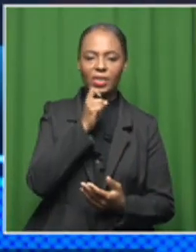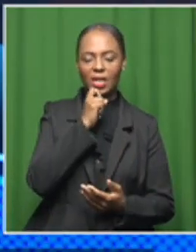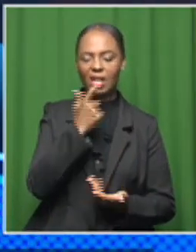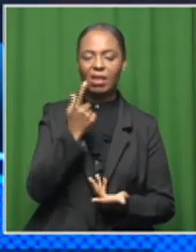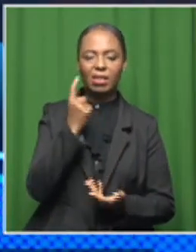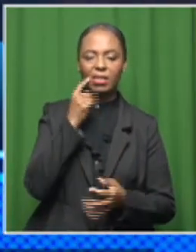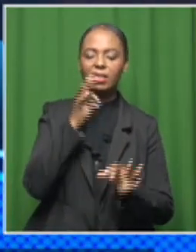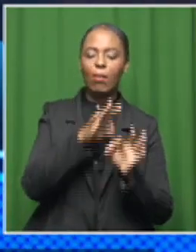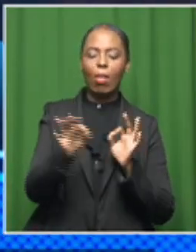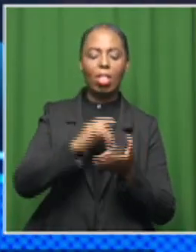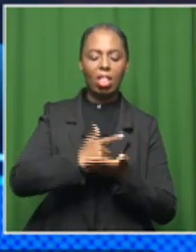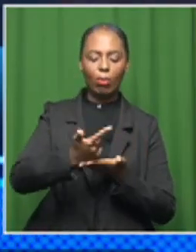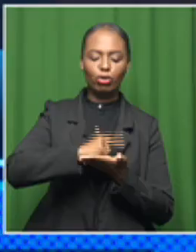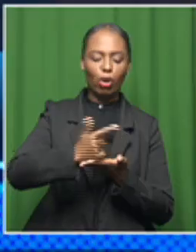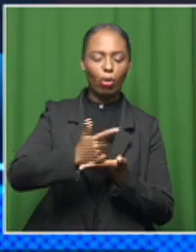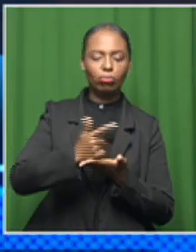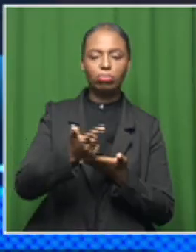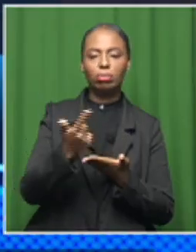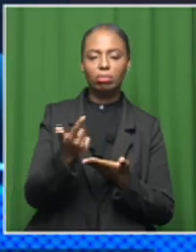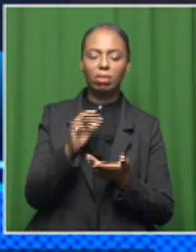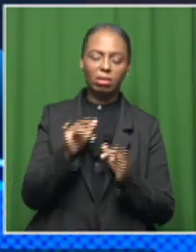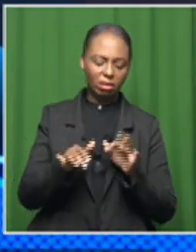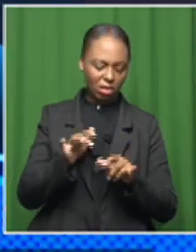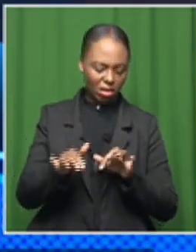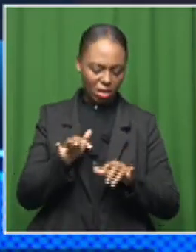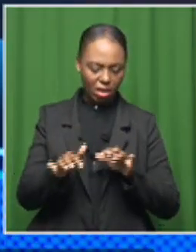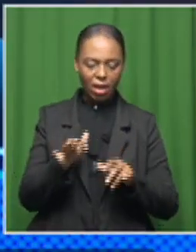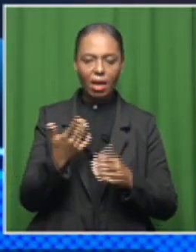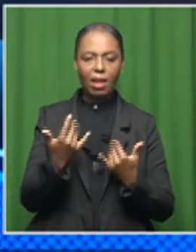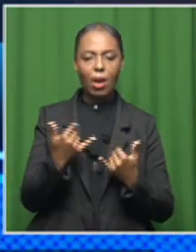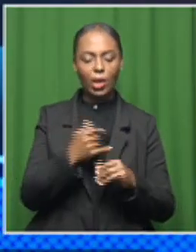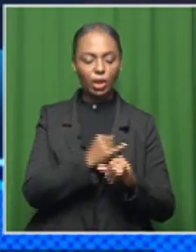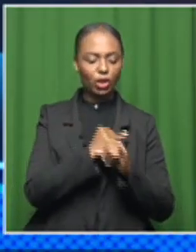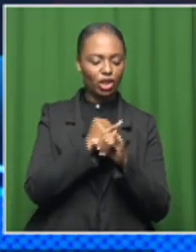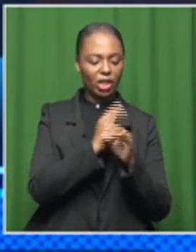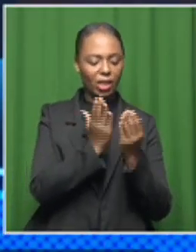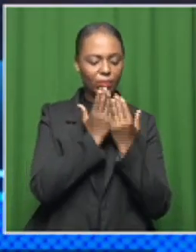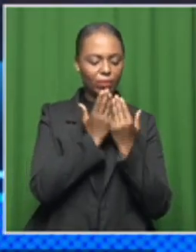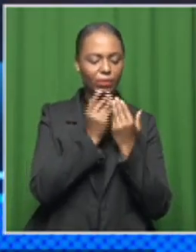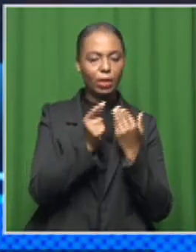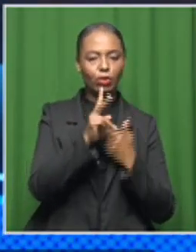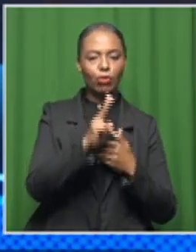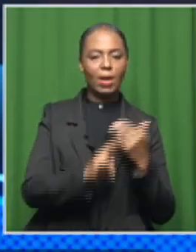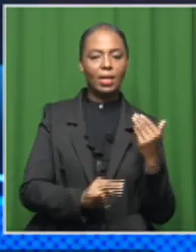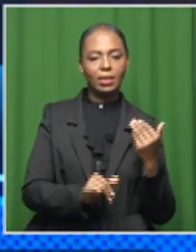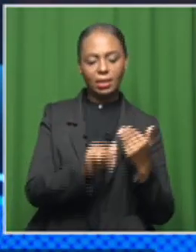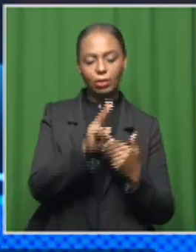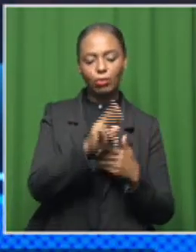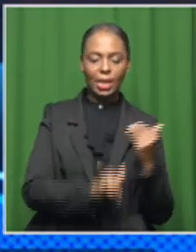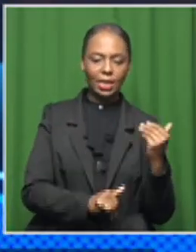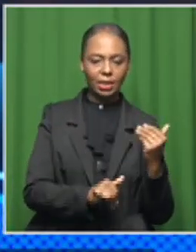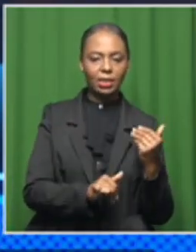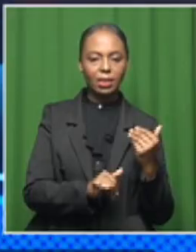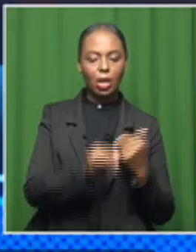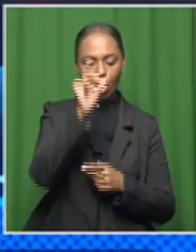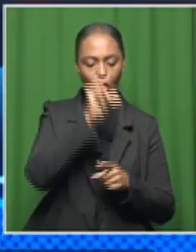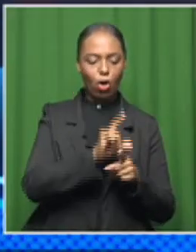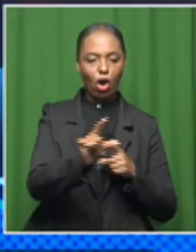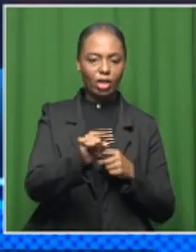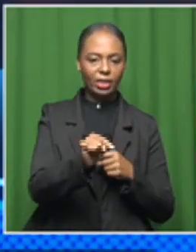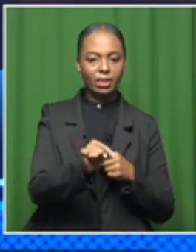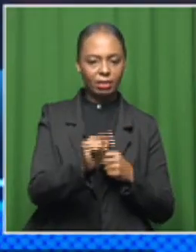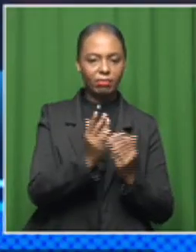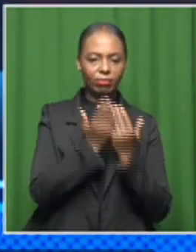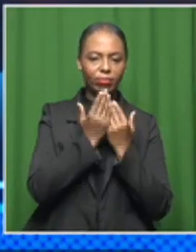and learning as well, I found a small institution that I attended a 2-month course, and ever since then I've just been. Most of it is